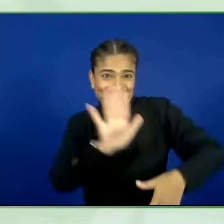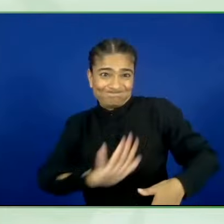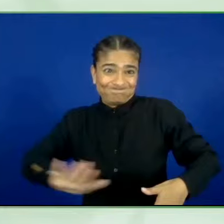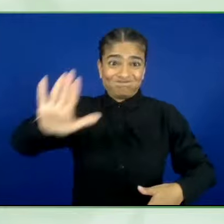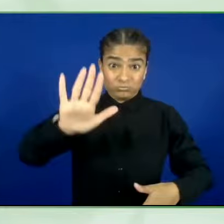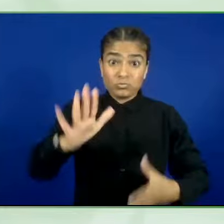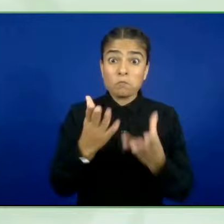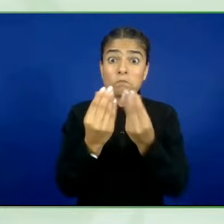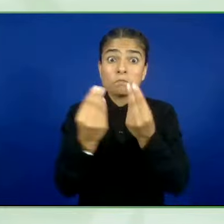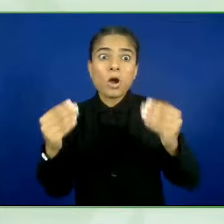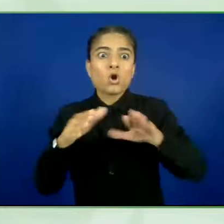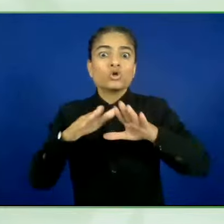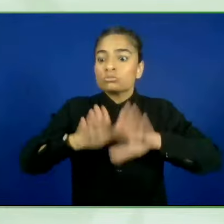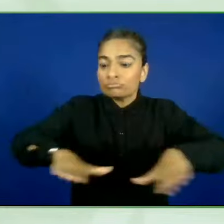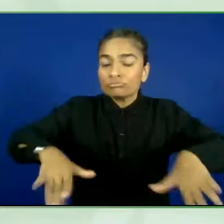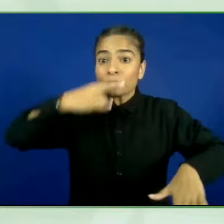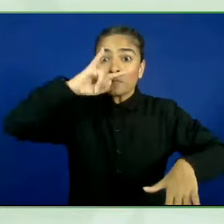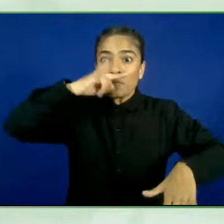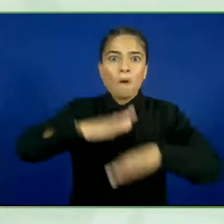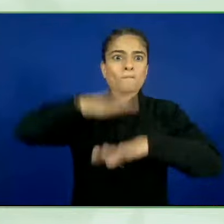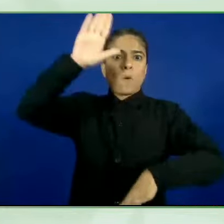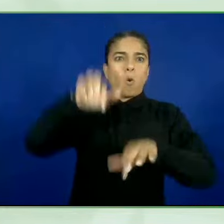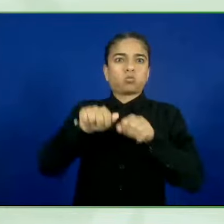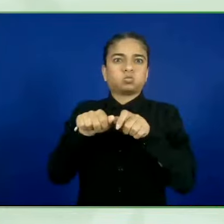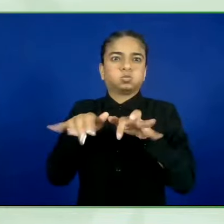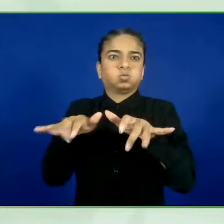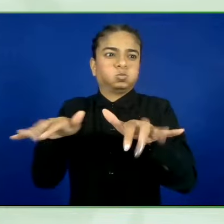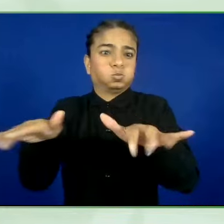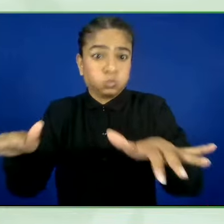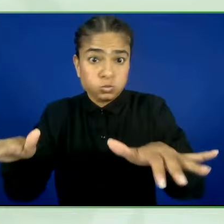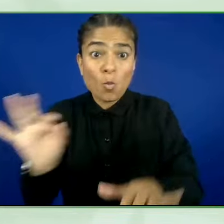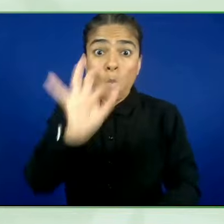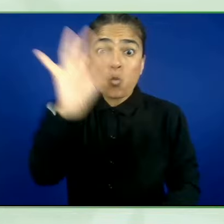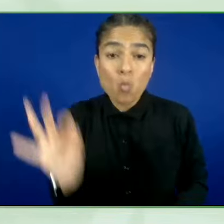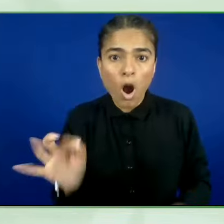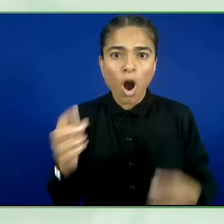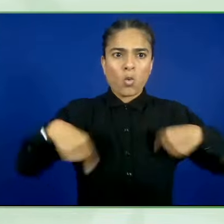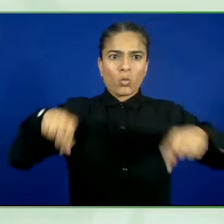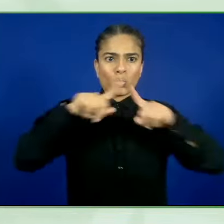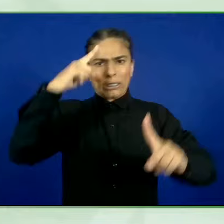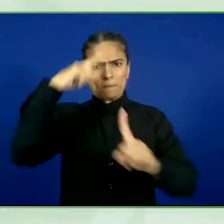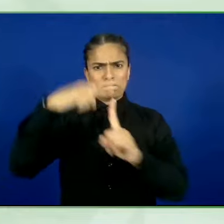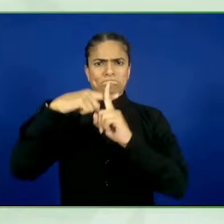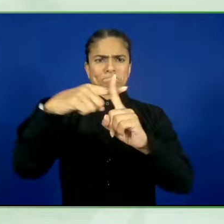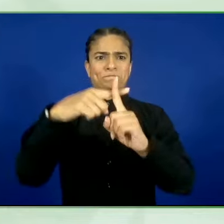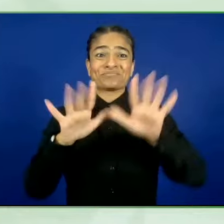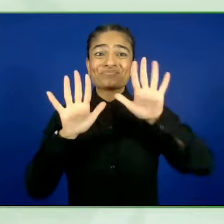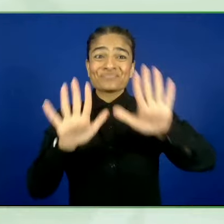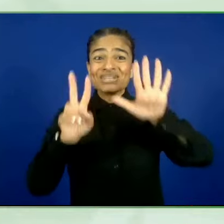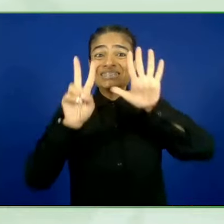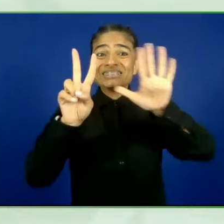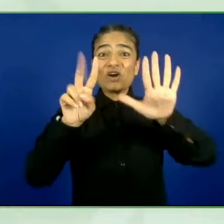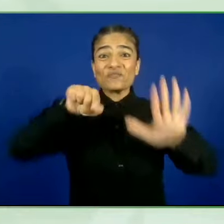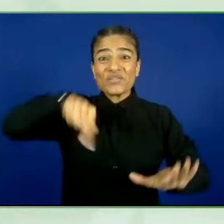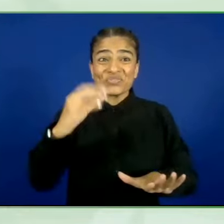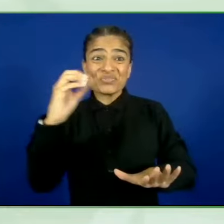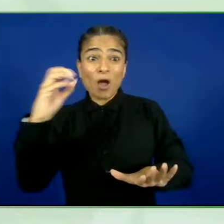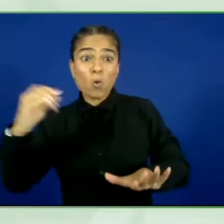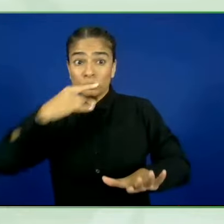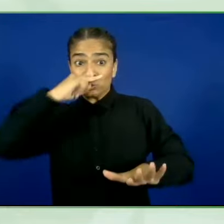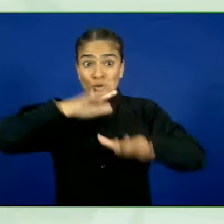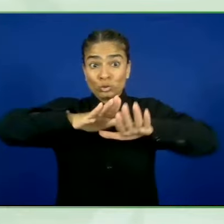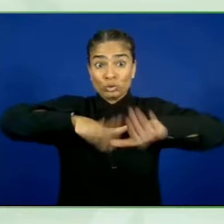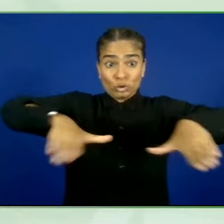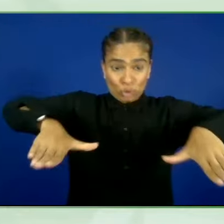20,000 caregivers. So this application was not segregated to a particular type of geographic location,